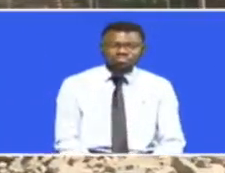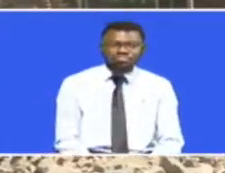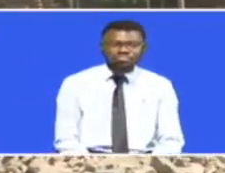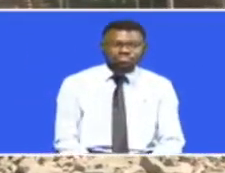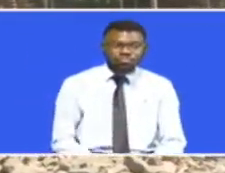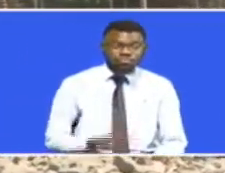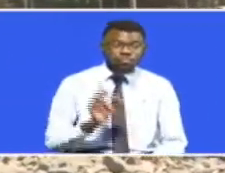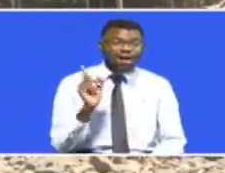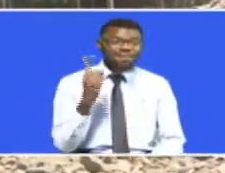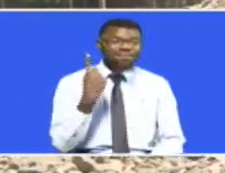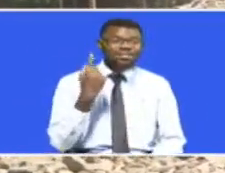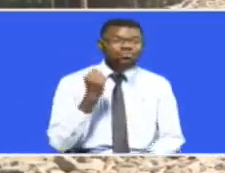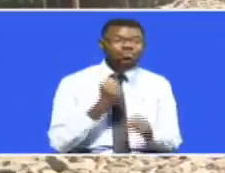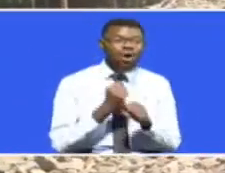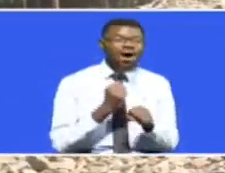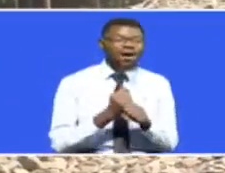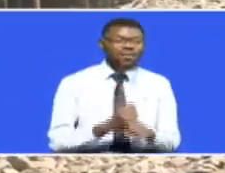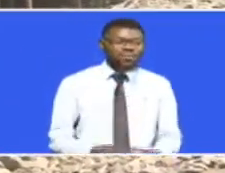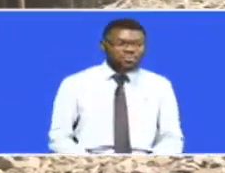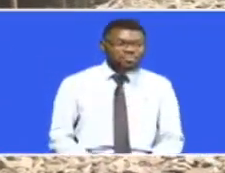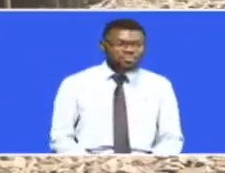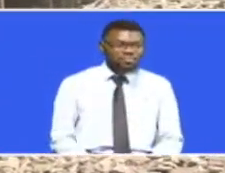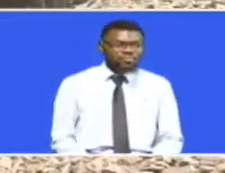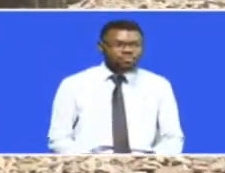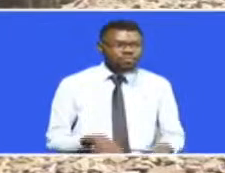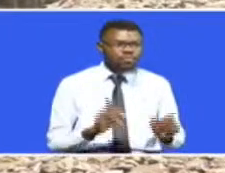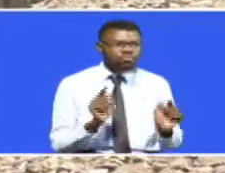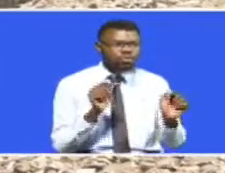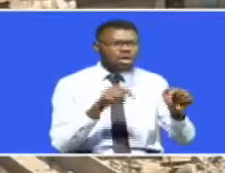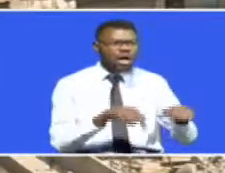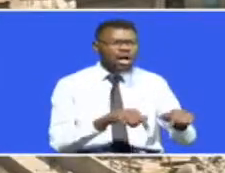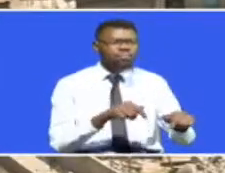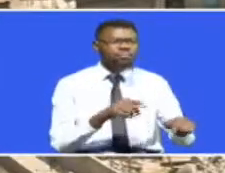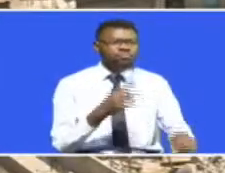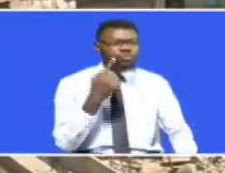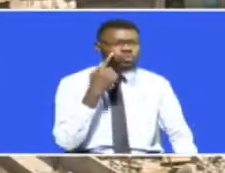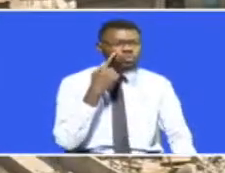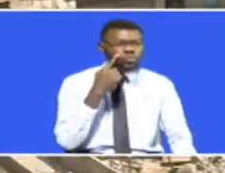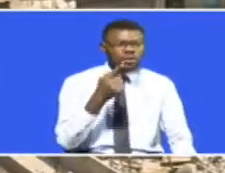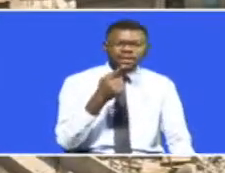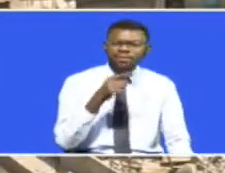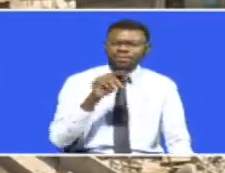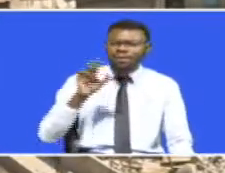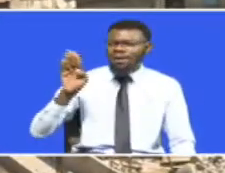Our first assignment was to get to acquire the illegal brew, Biko.